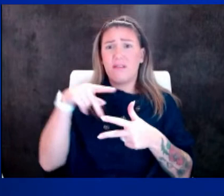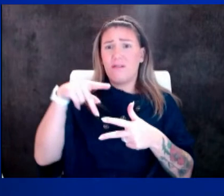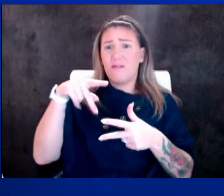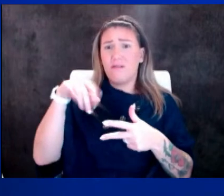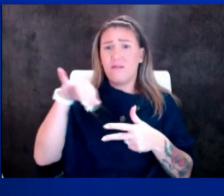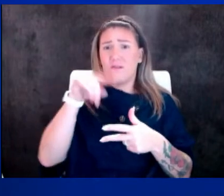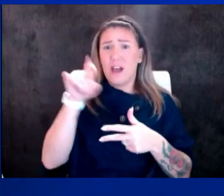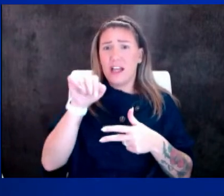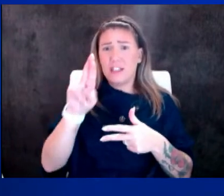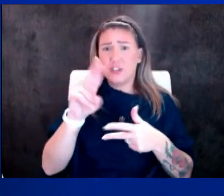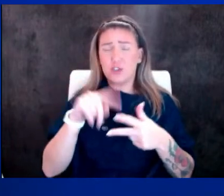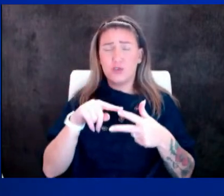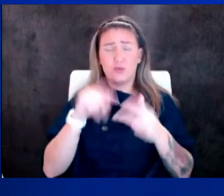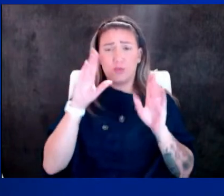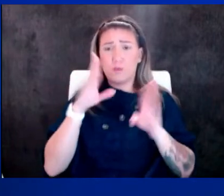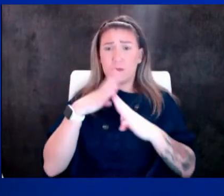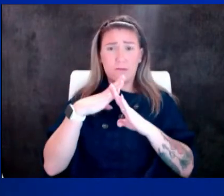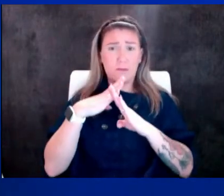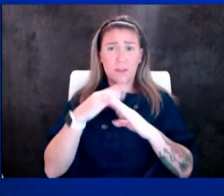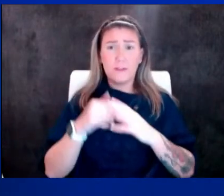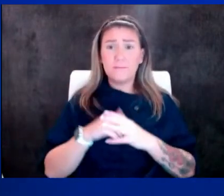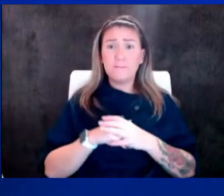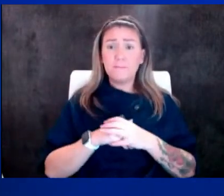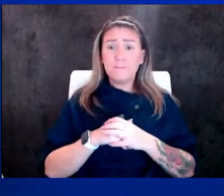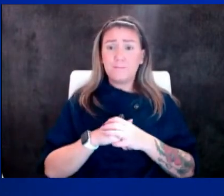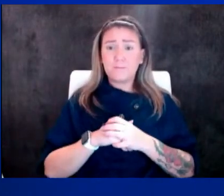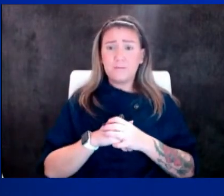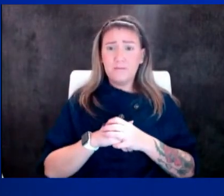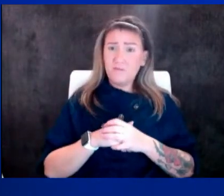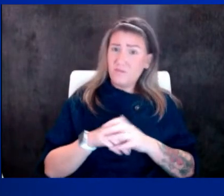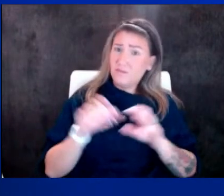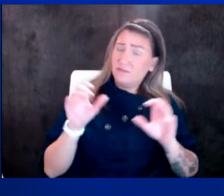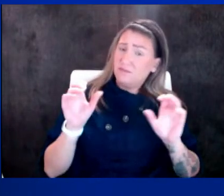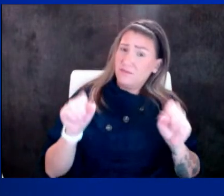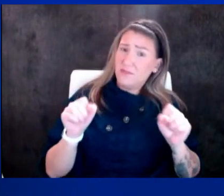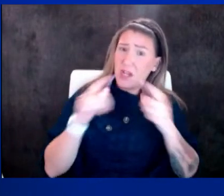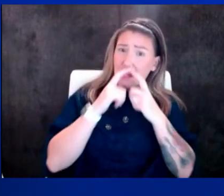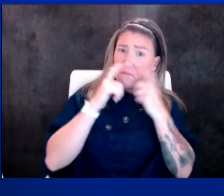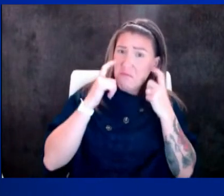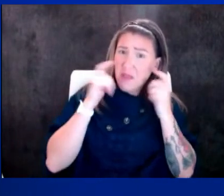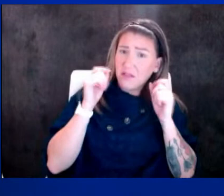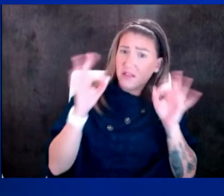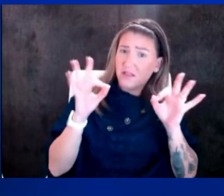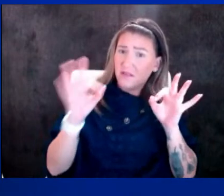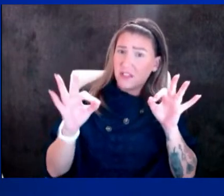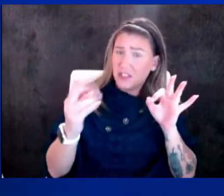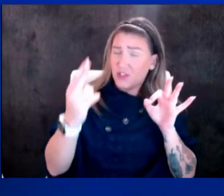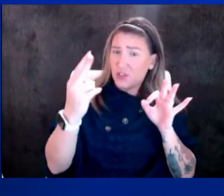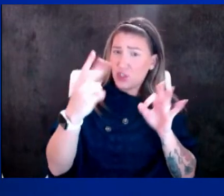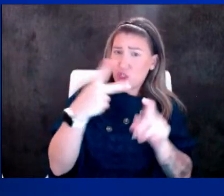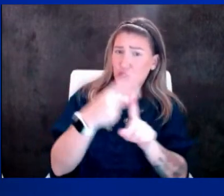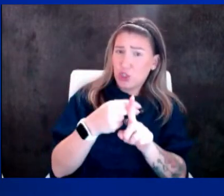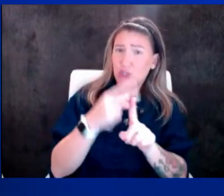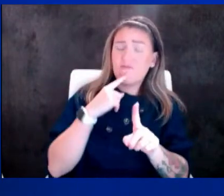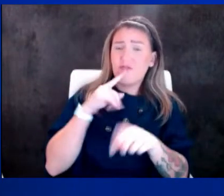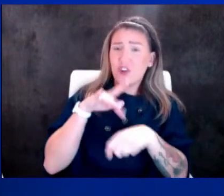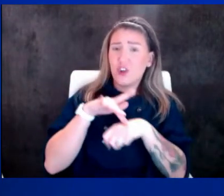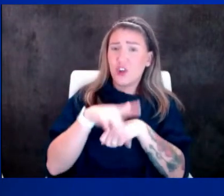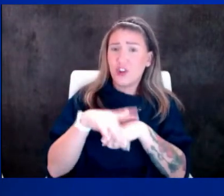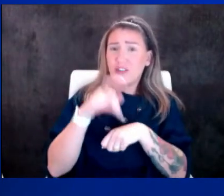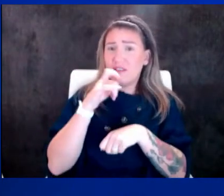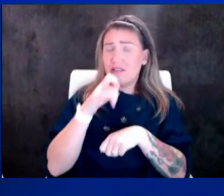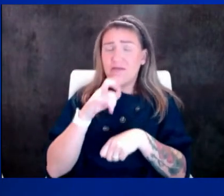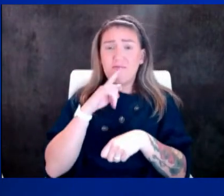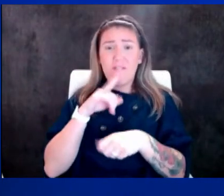Yeah. This is the time I would say, take your mask off. You've had 2 doses. That's pretty early. It's not been that approved, but for a few months. And